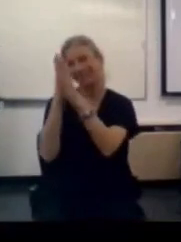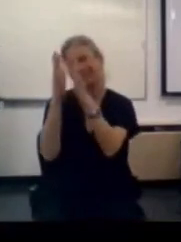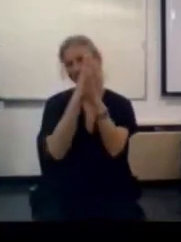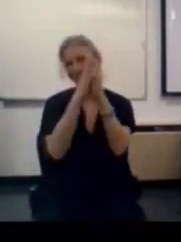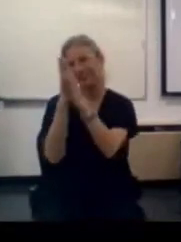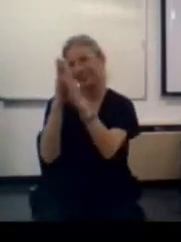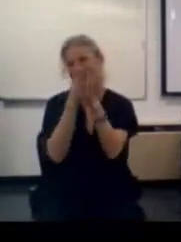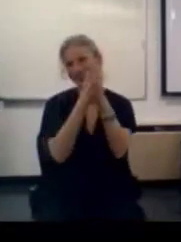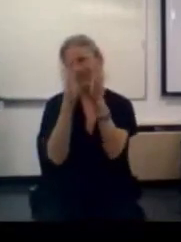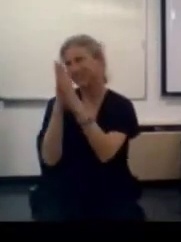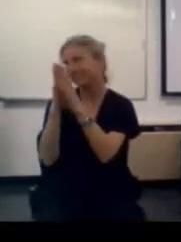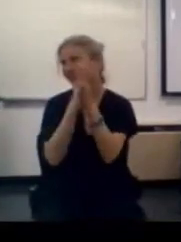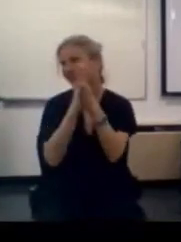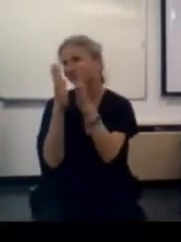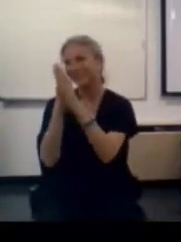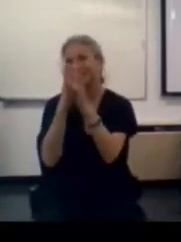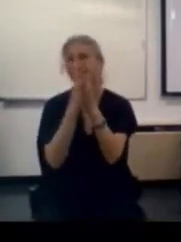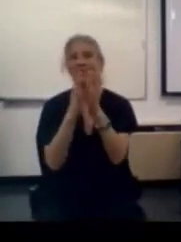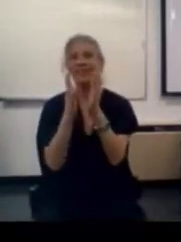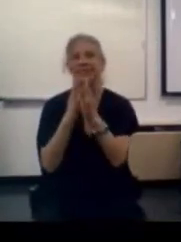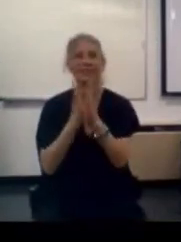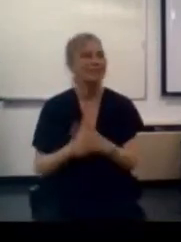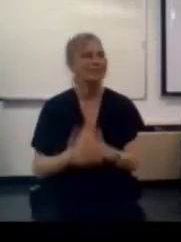of applause.